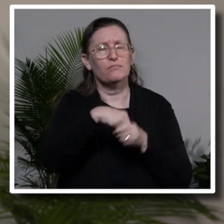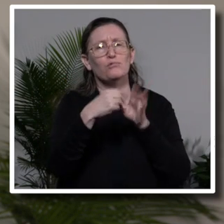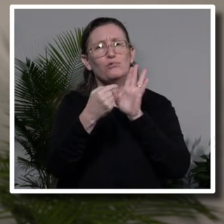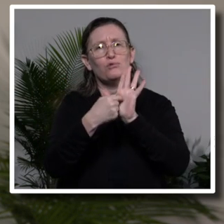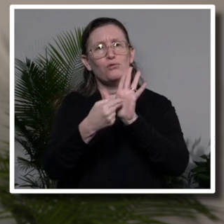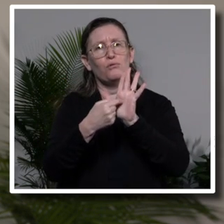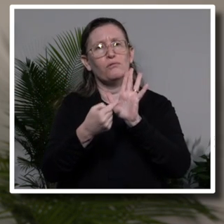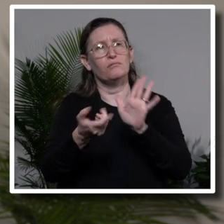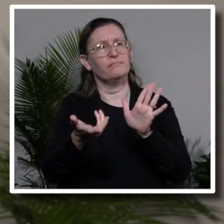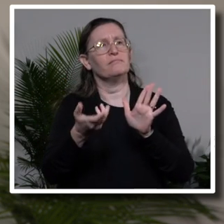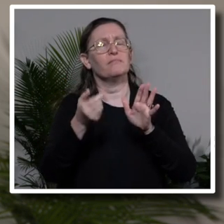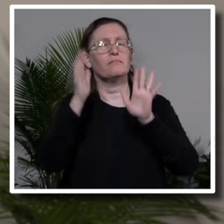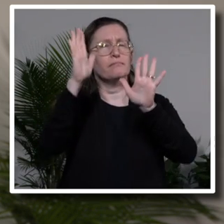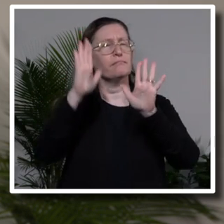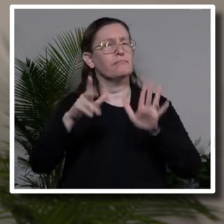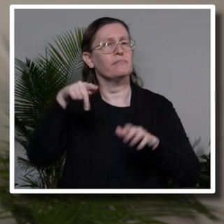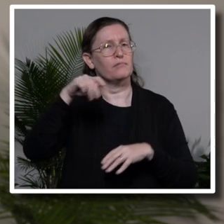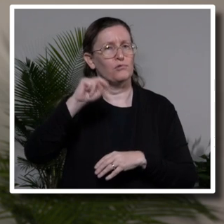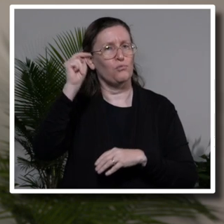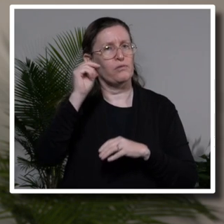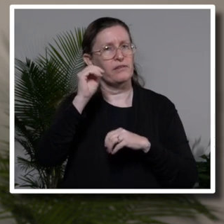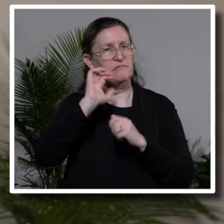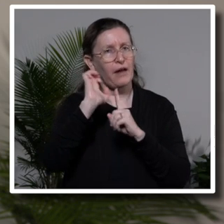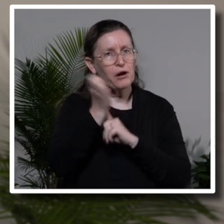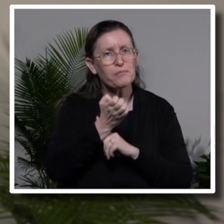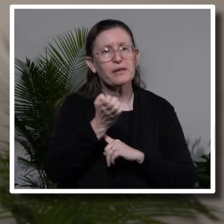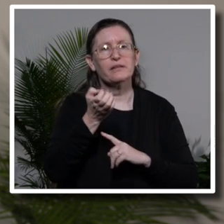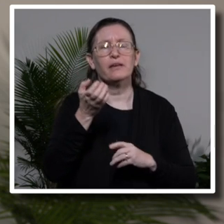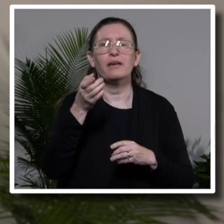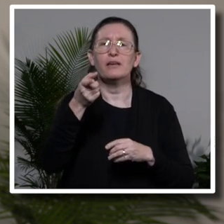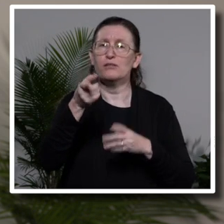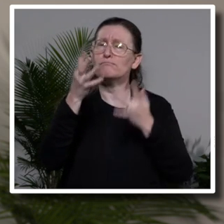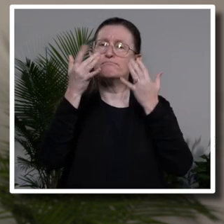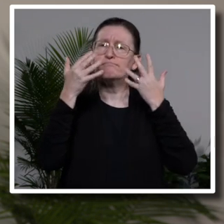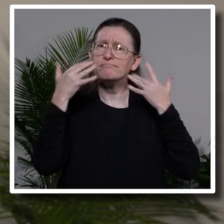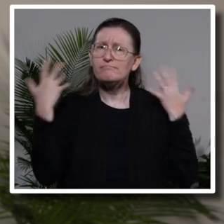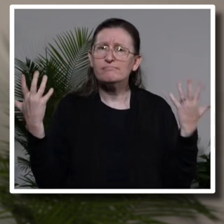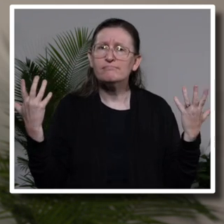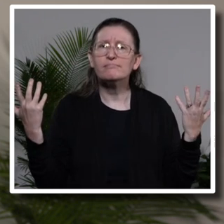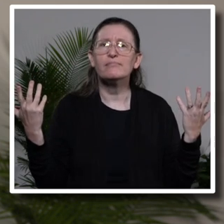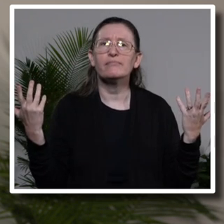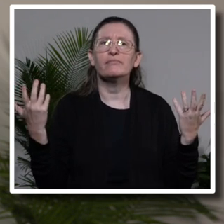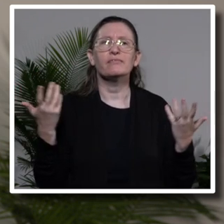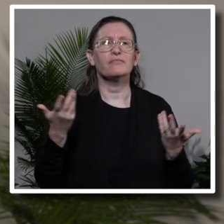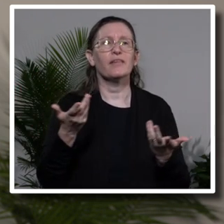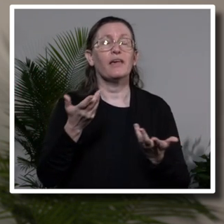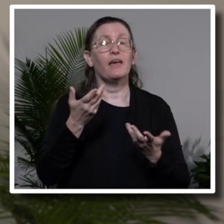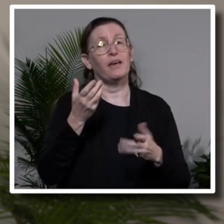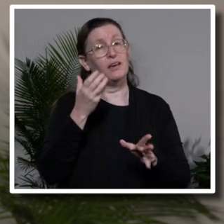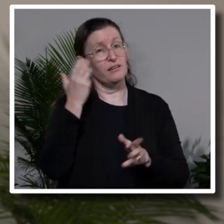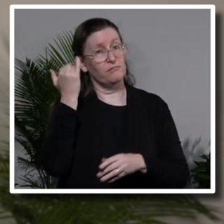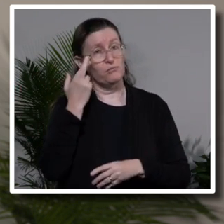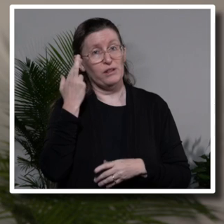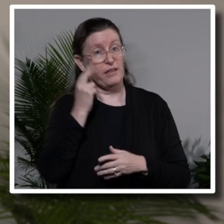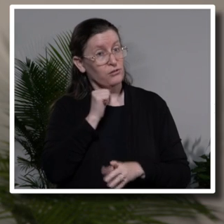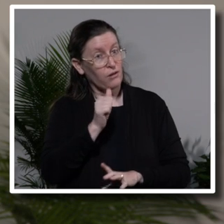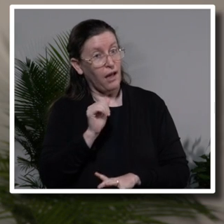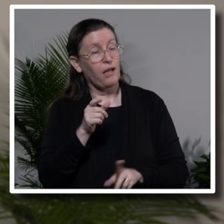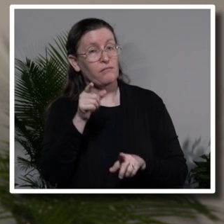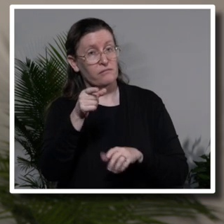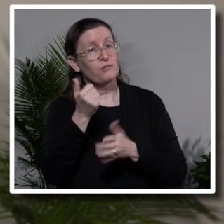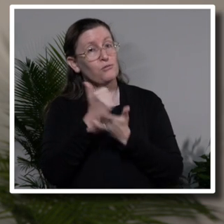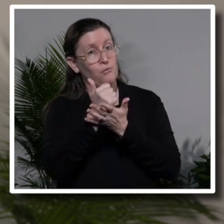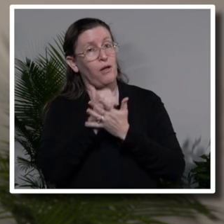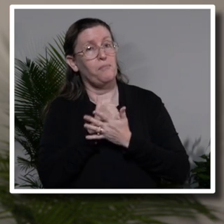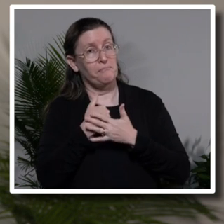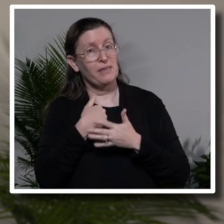amazing environment we have here at Parkway North. You broke the ice simply by being friendly, and whether you realized it or not, you helped